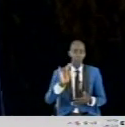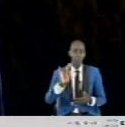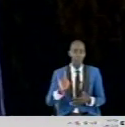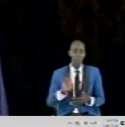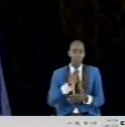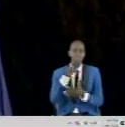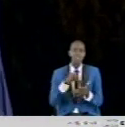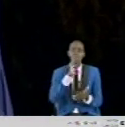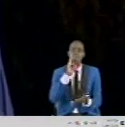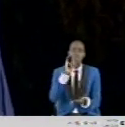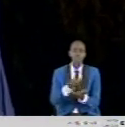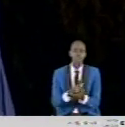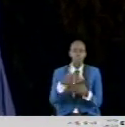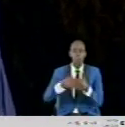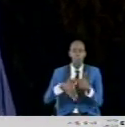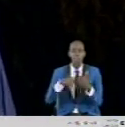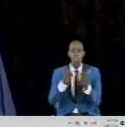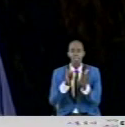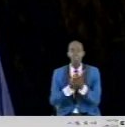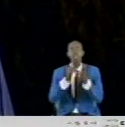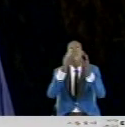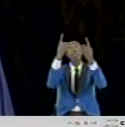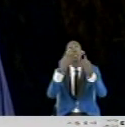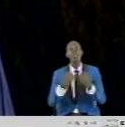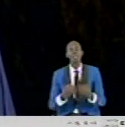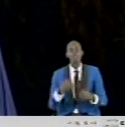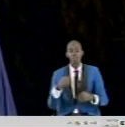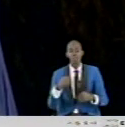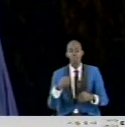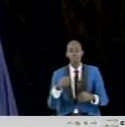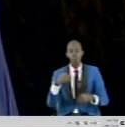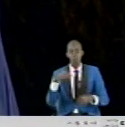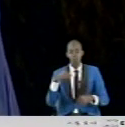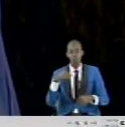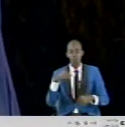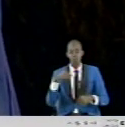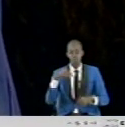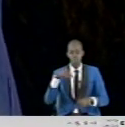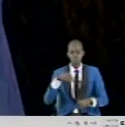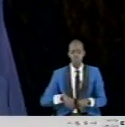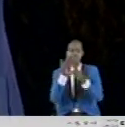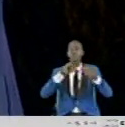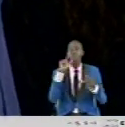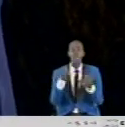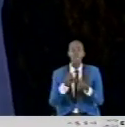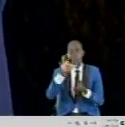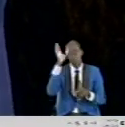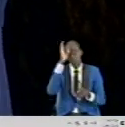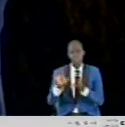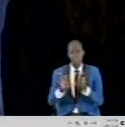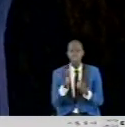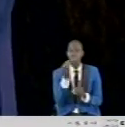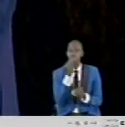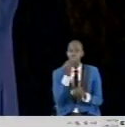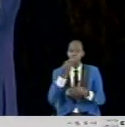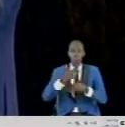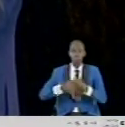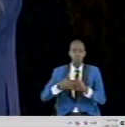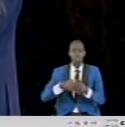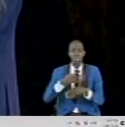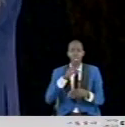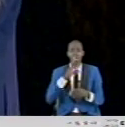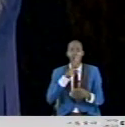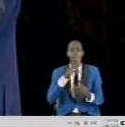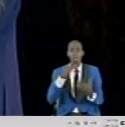bread which came down from heaven not as your fathers did each Manner and are dead he that